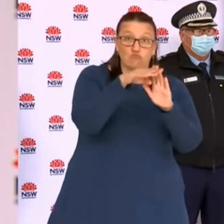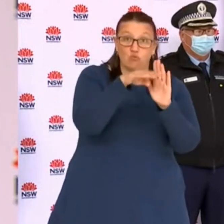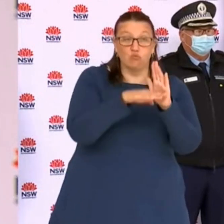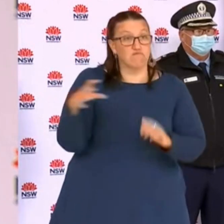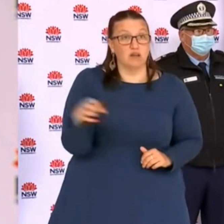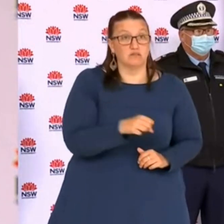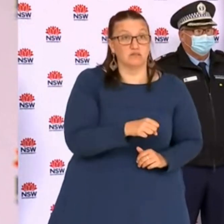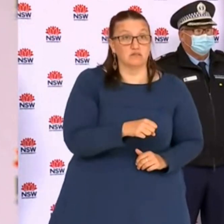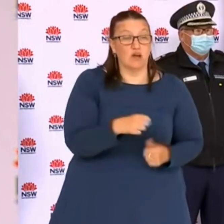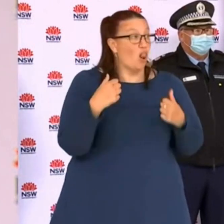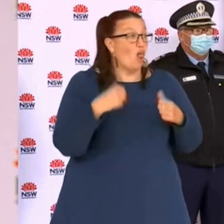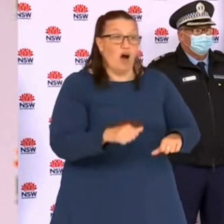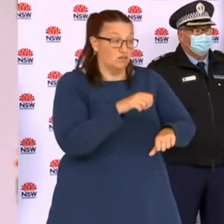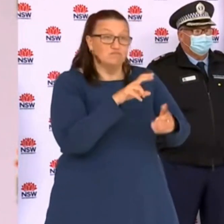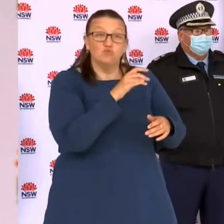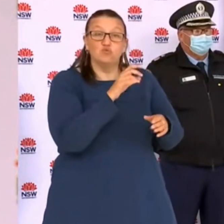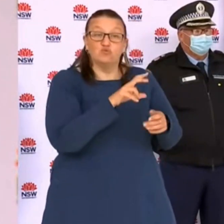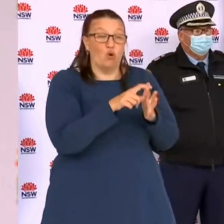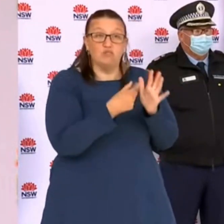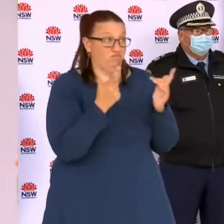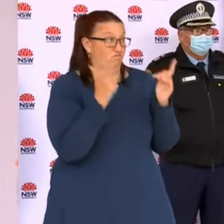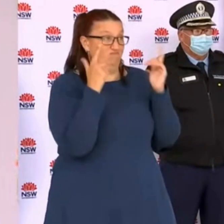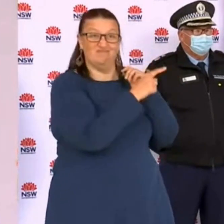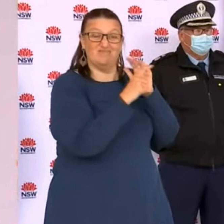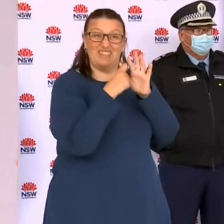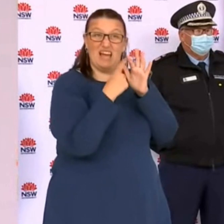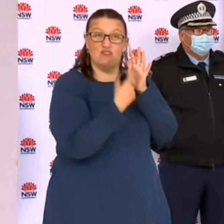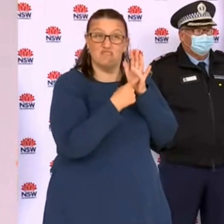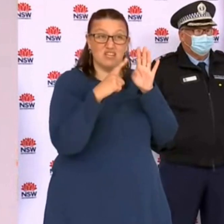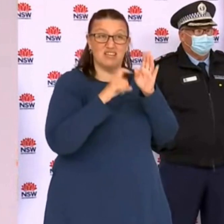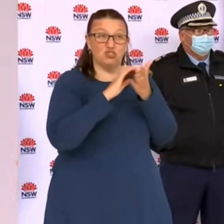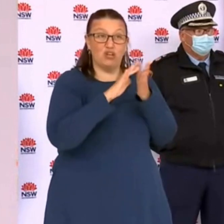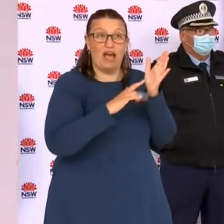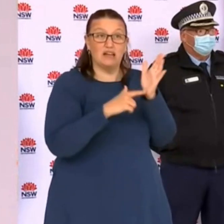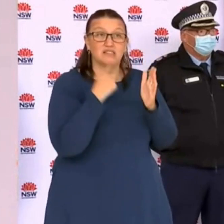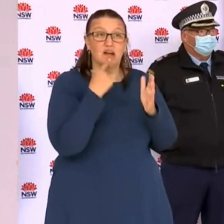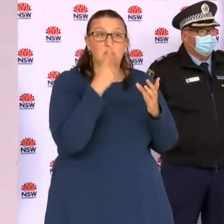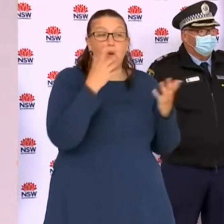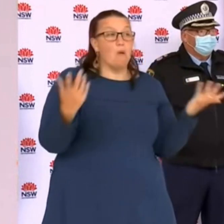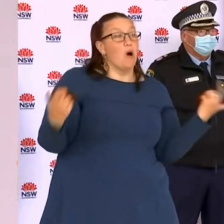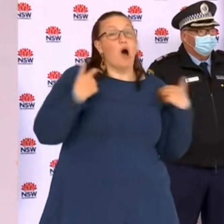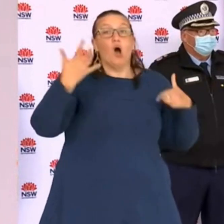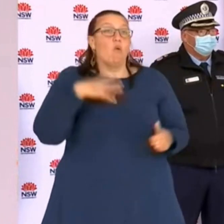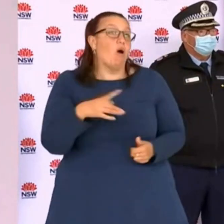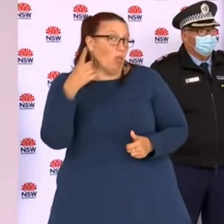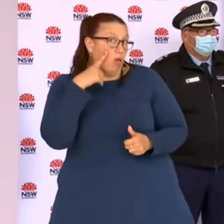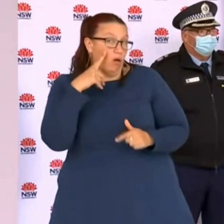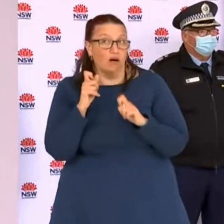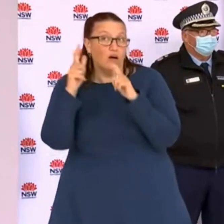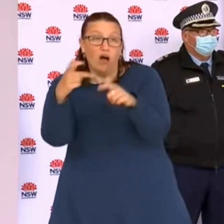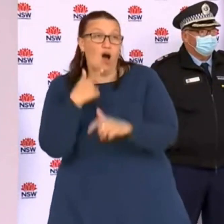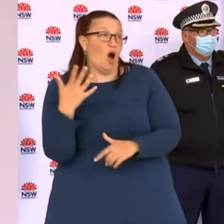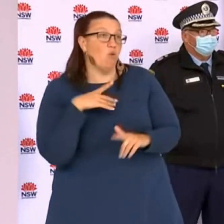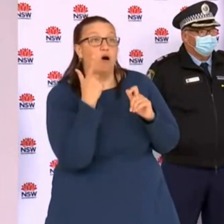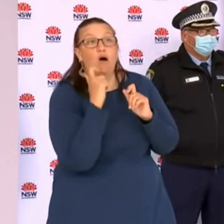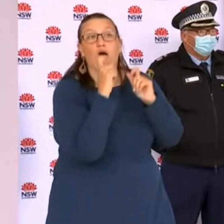because they feel like it. Please stop that. Only go shopping when you have to. Don't visit people in homes unless